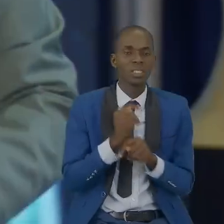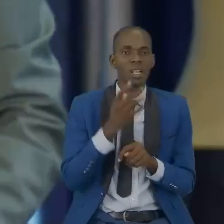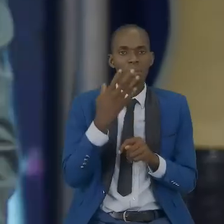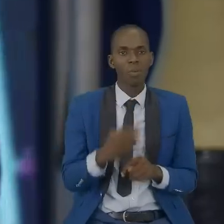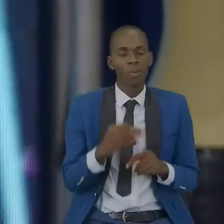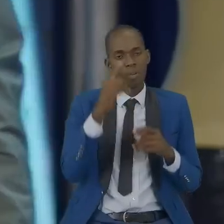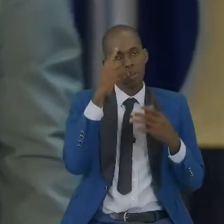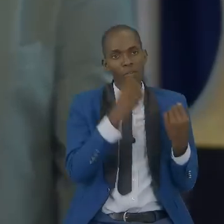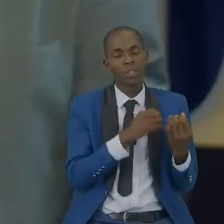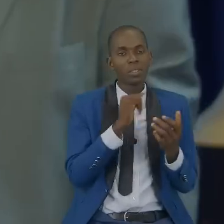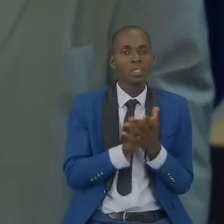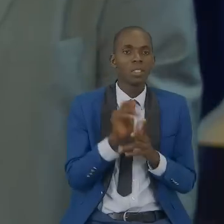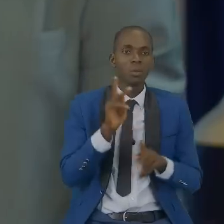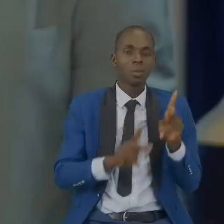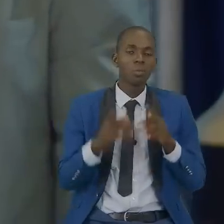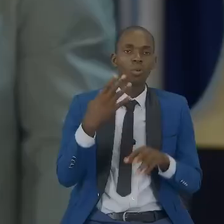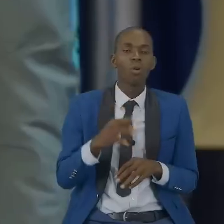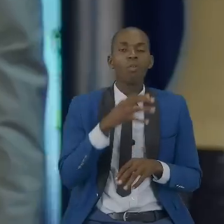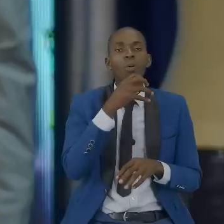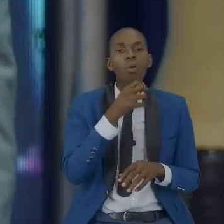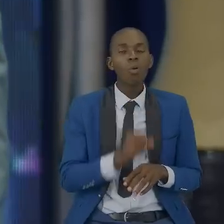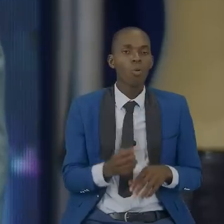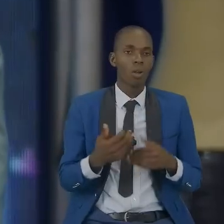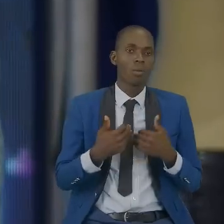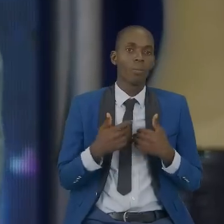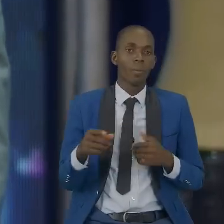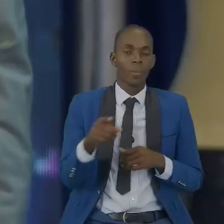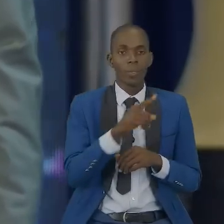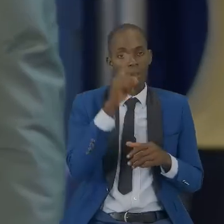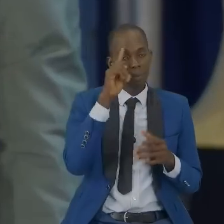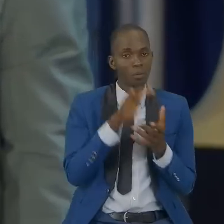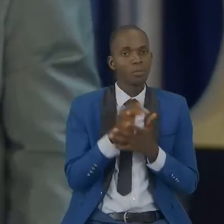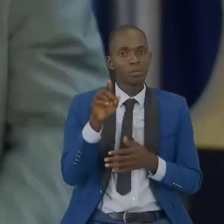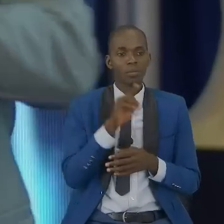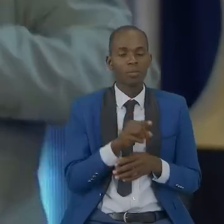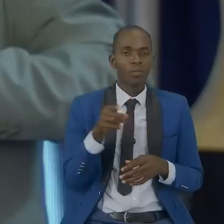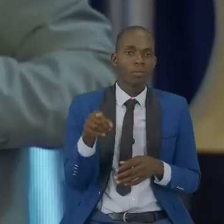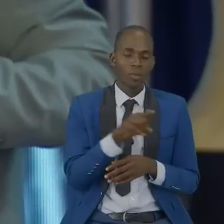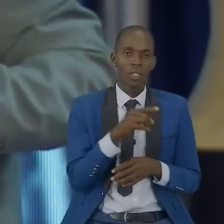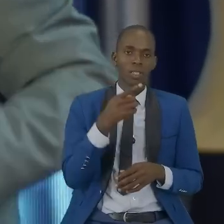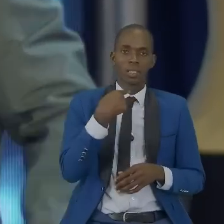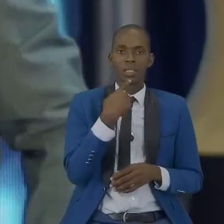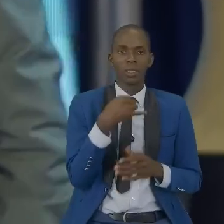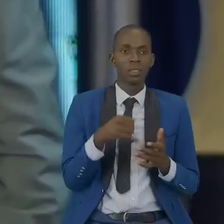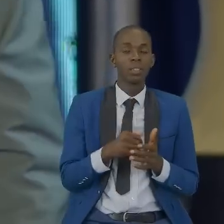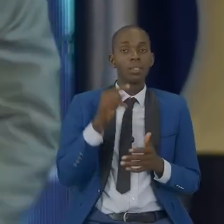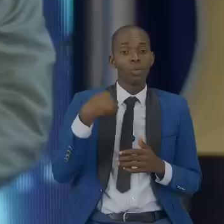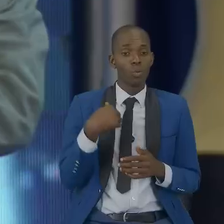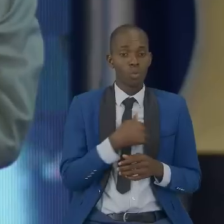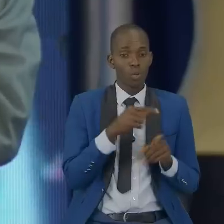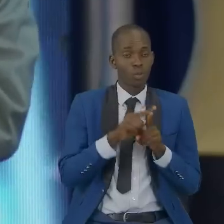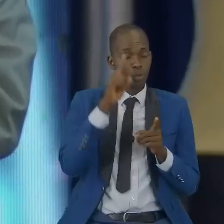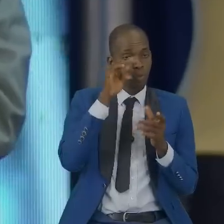those people of old had. They believed, therefore they spoke. We believe, and